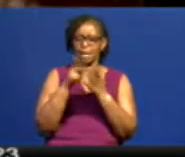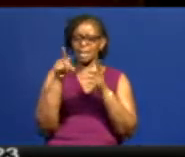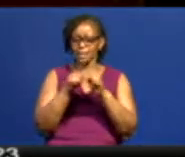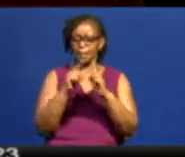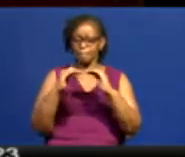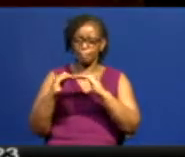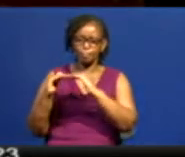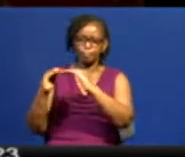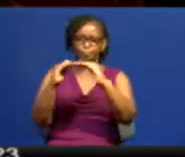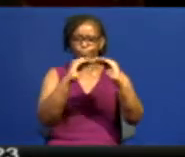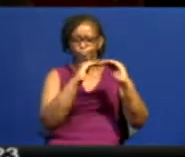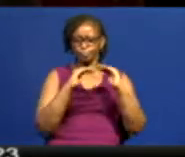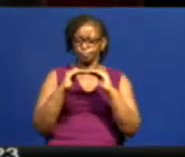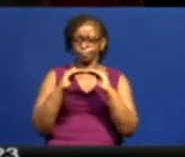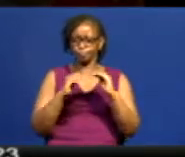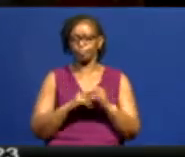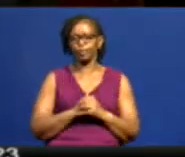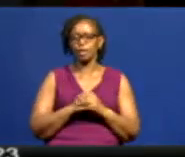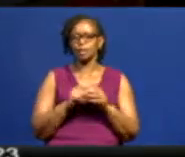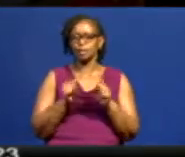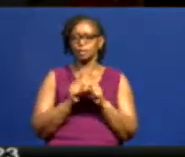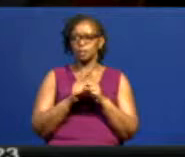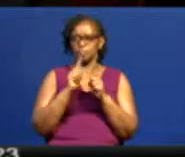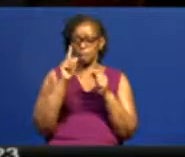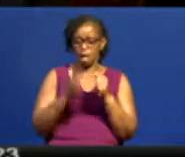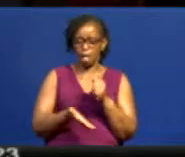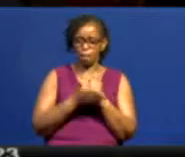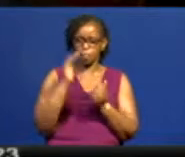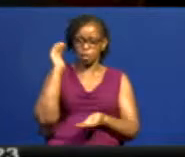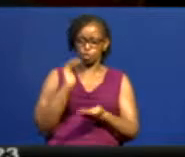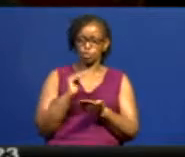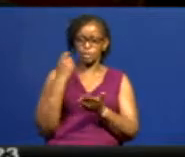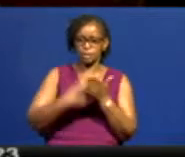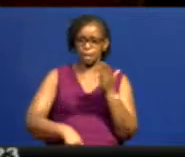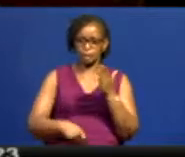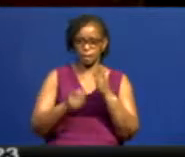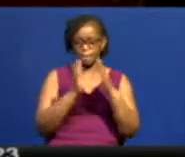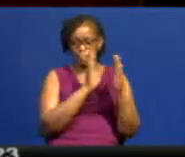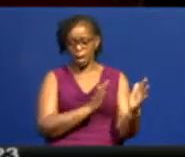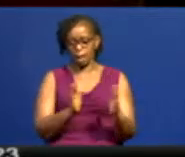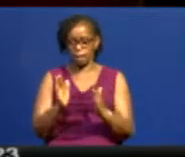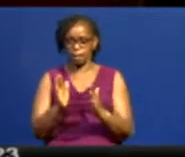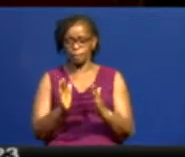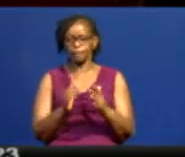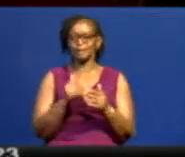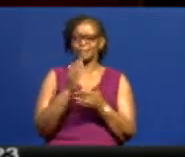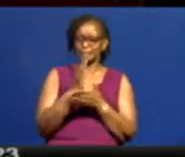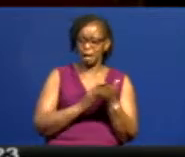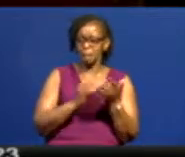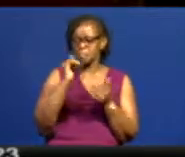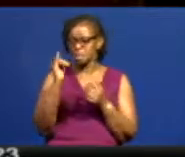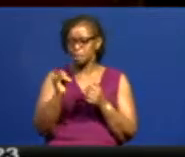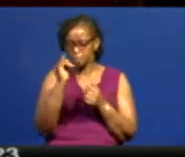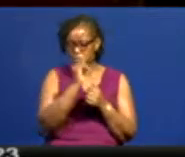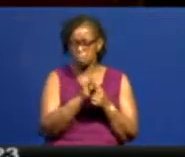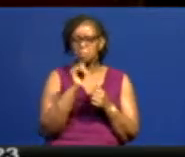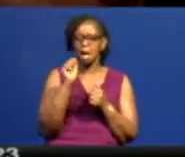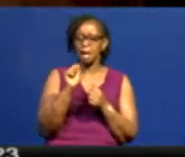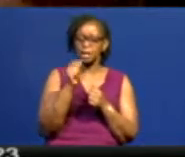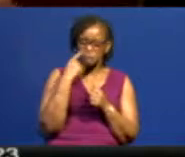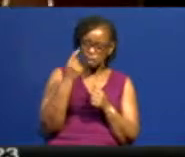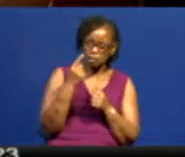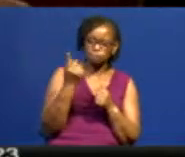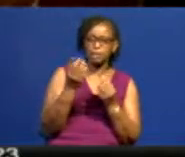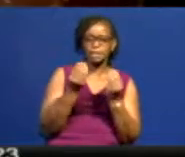that preferential treatment. And this will also help reduce tax planning, where now some individuals might find it easier to